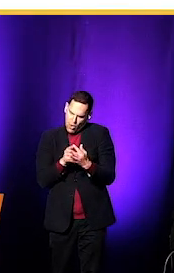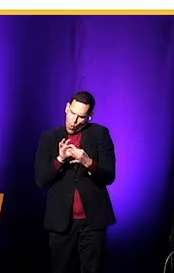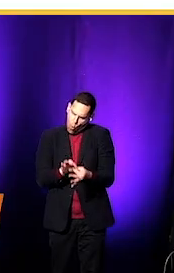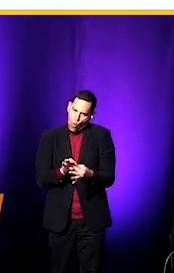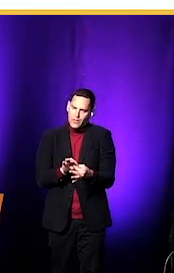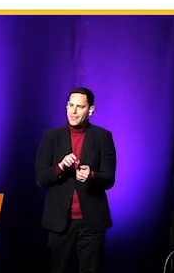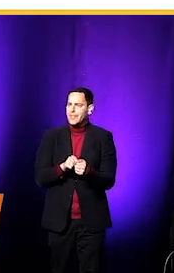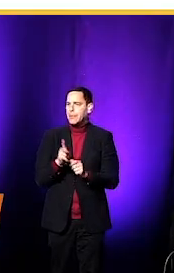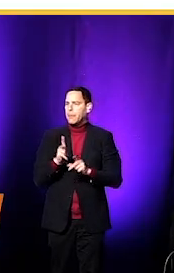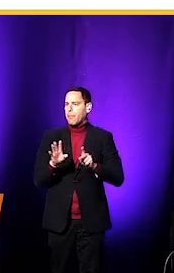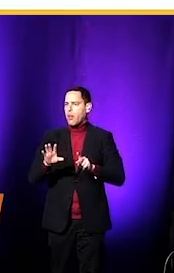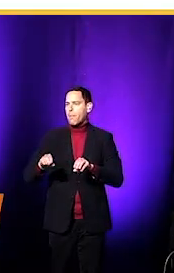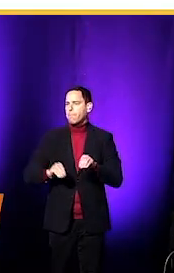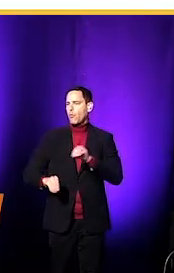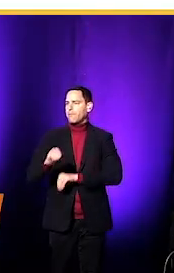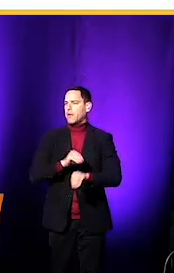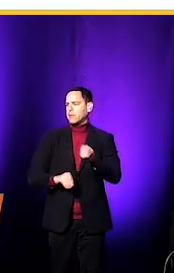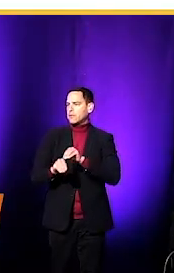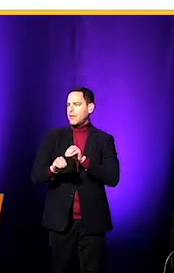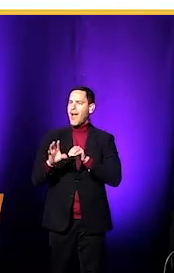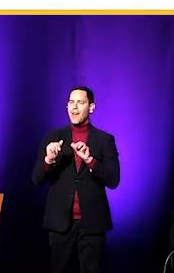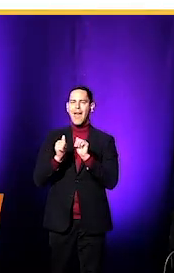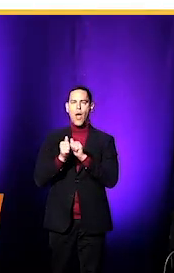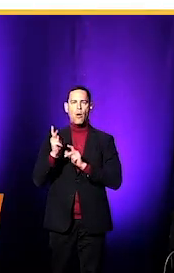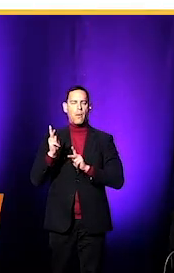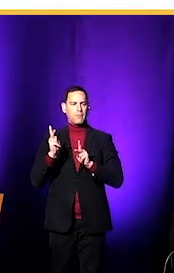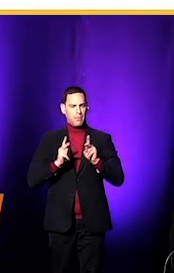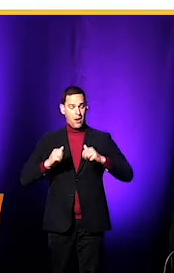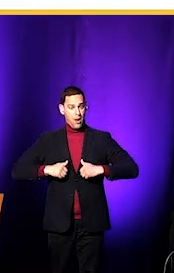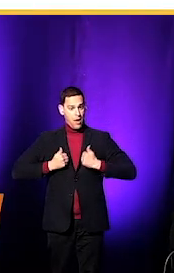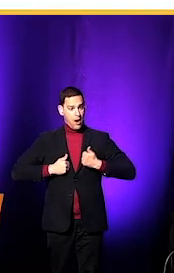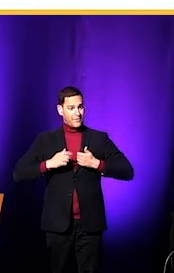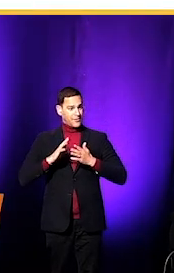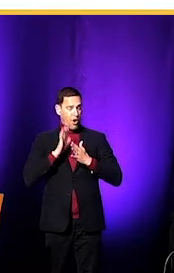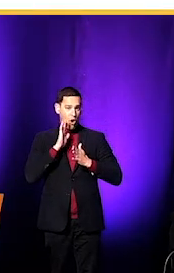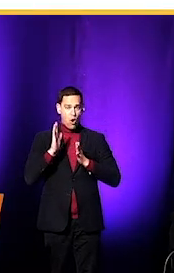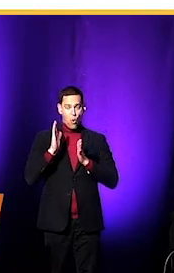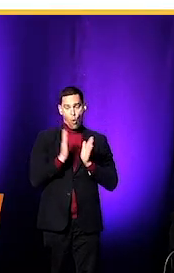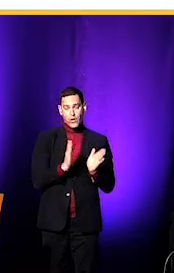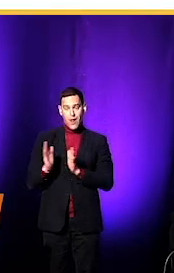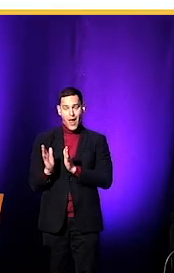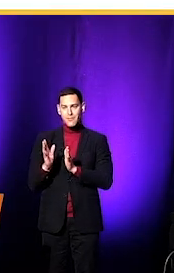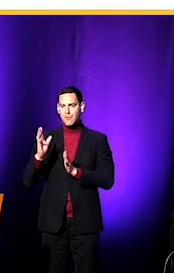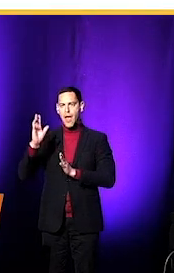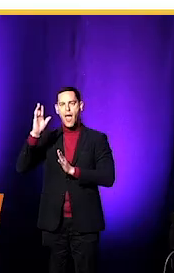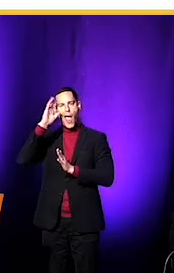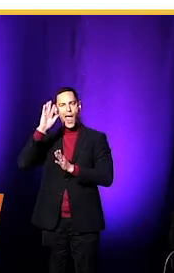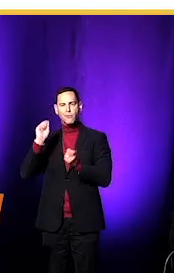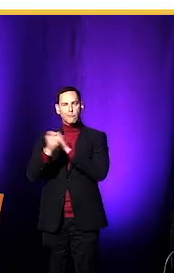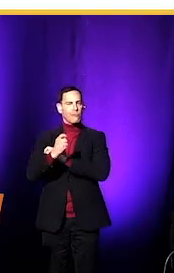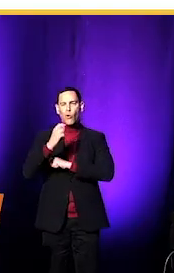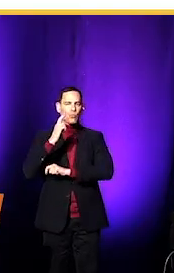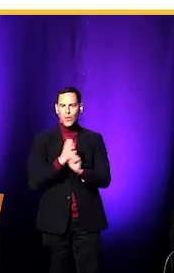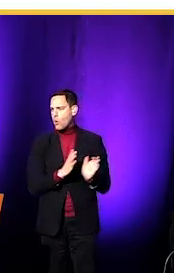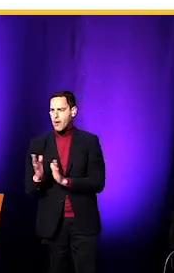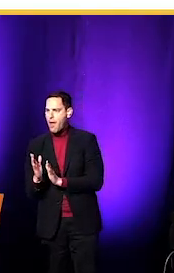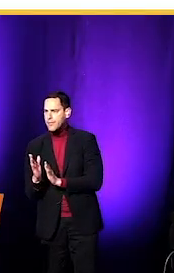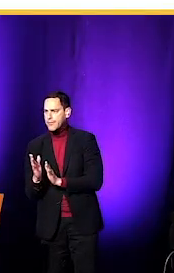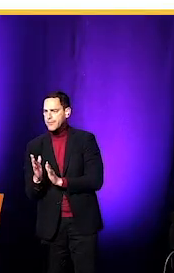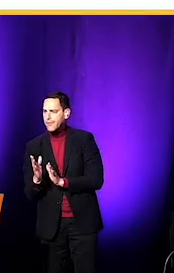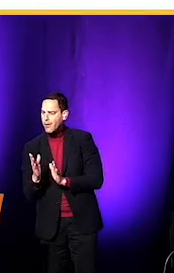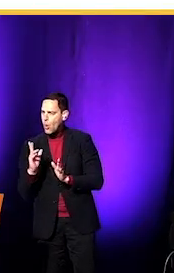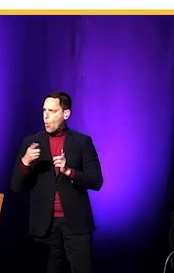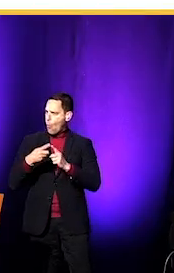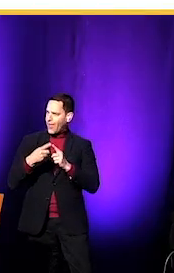how people's lives get reorganized, with attention to the myriad facets of infrastructure that make visible what Ed